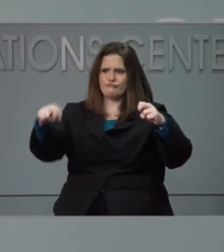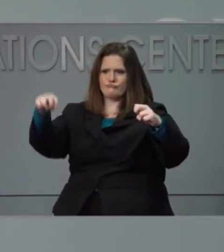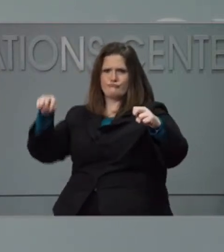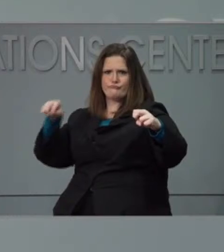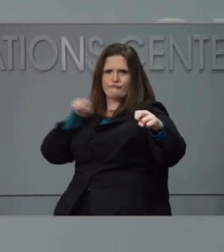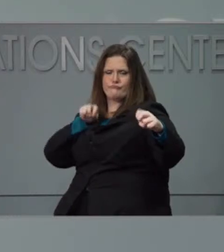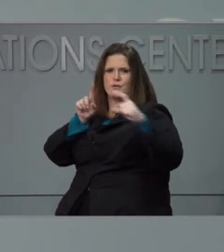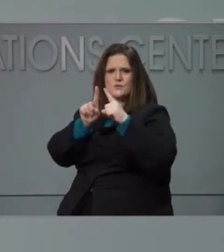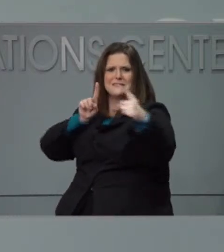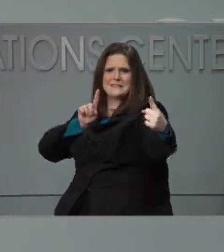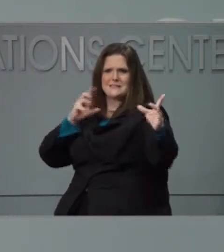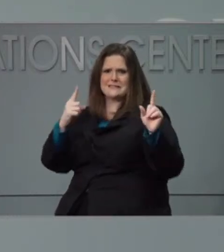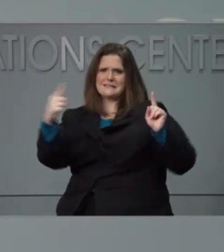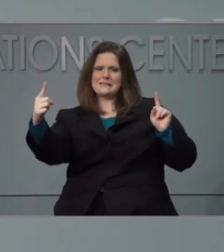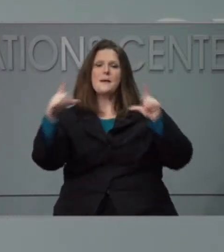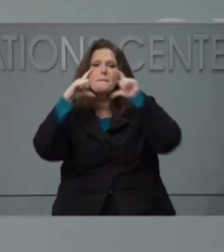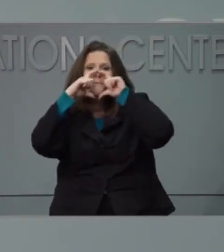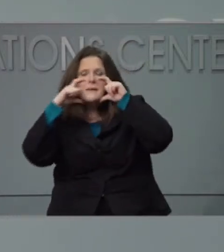right now,